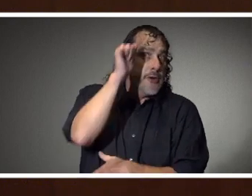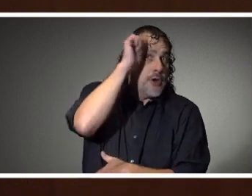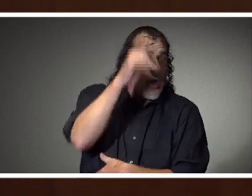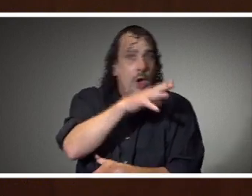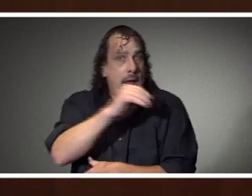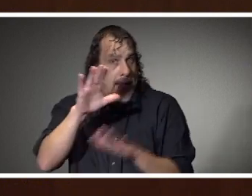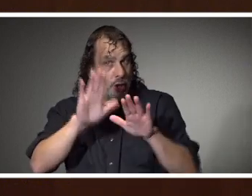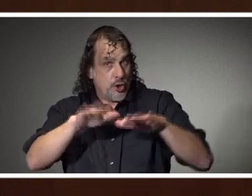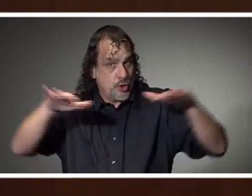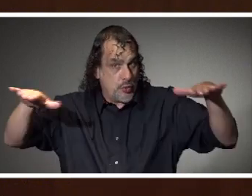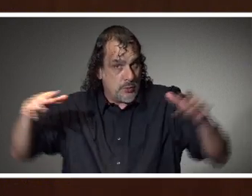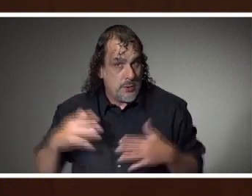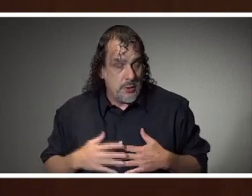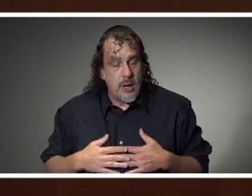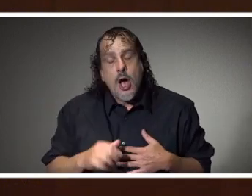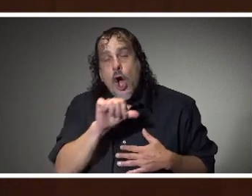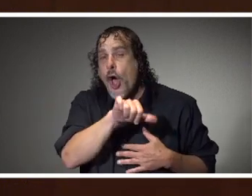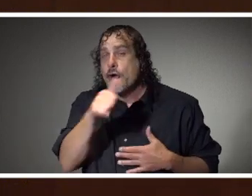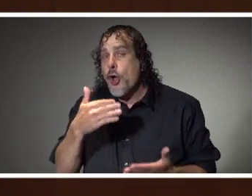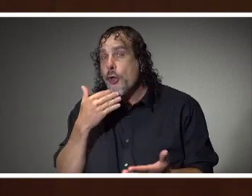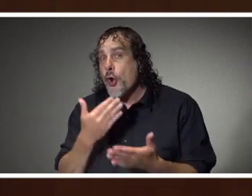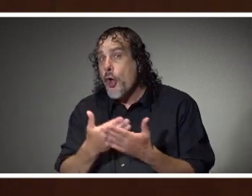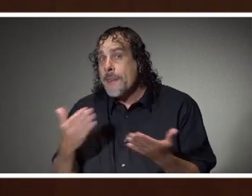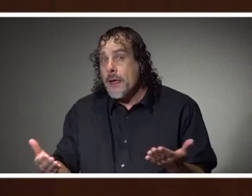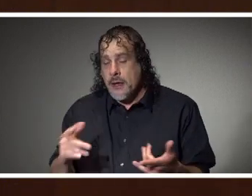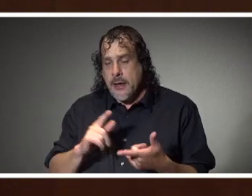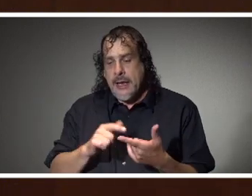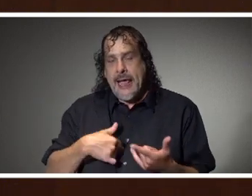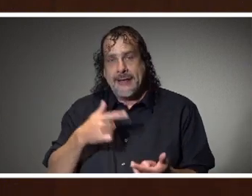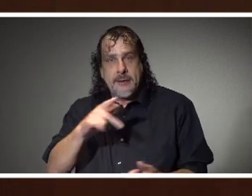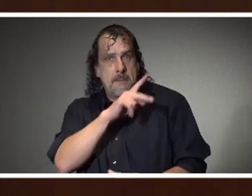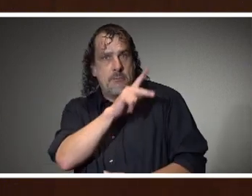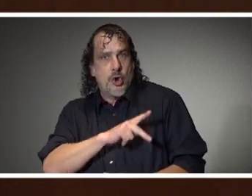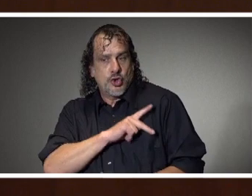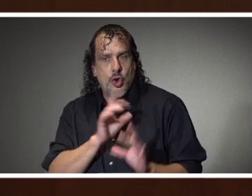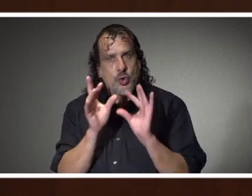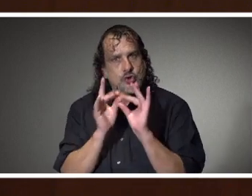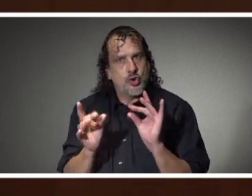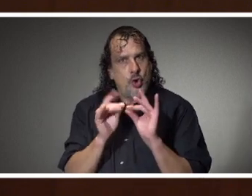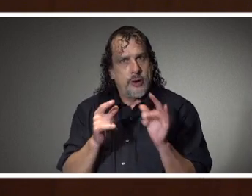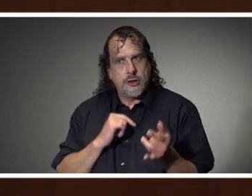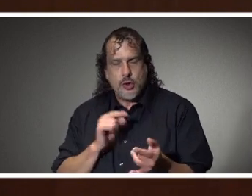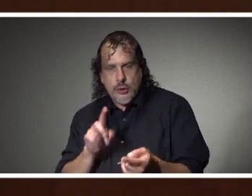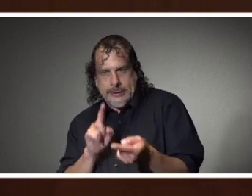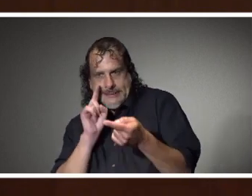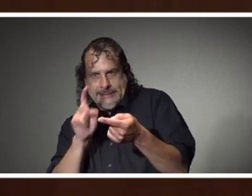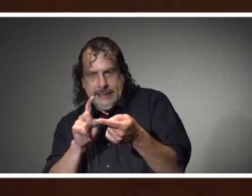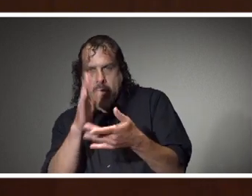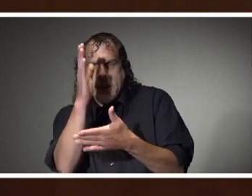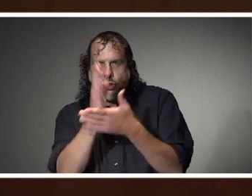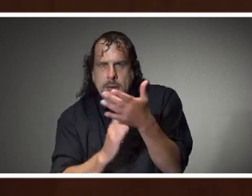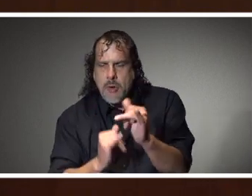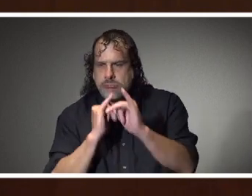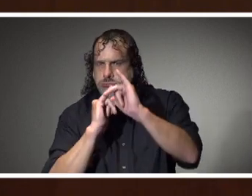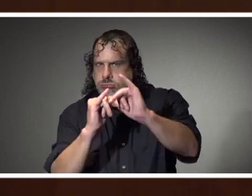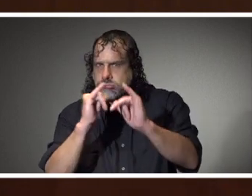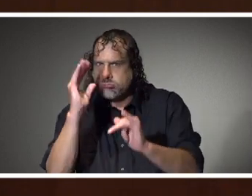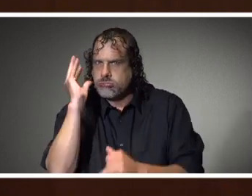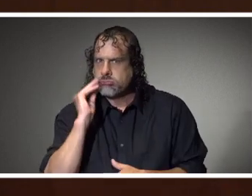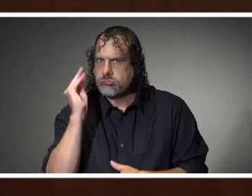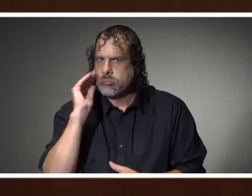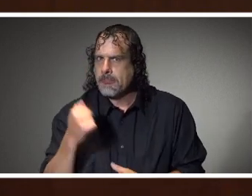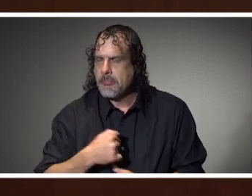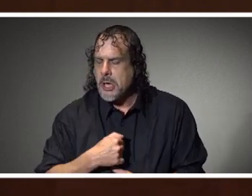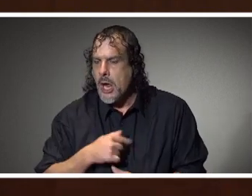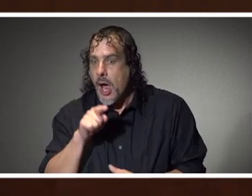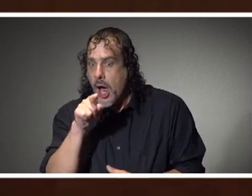Another great thing about this resource is it has personal stories. Sometimes we want to hear from somebody who's been experiencing what we're